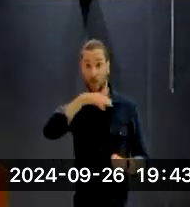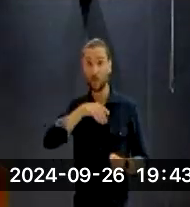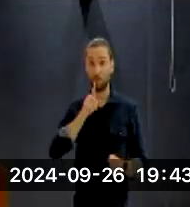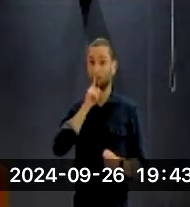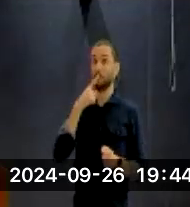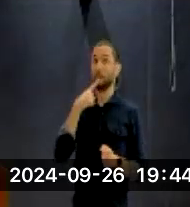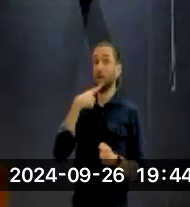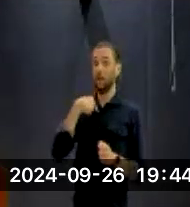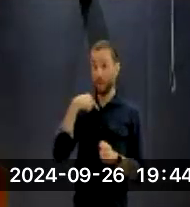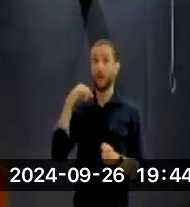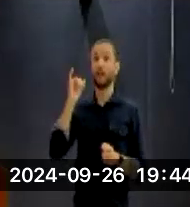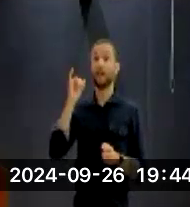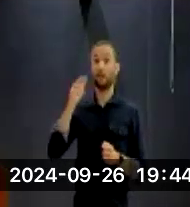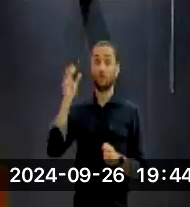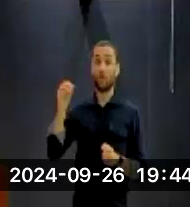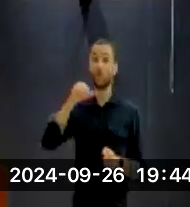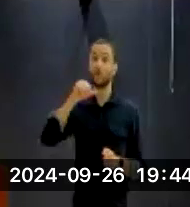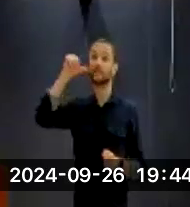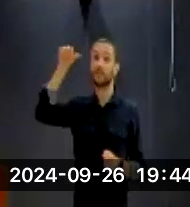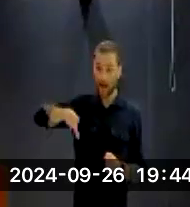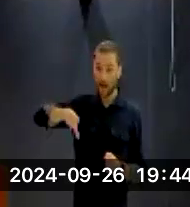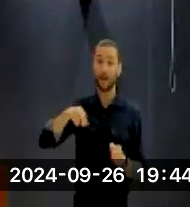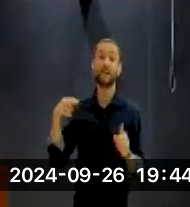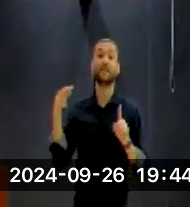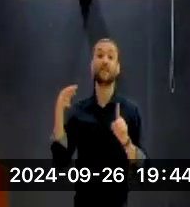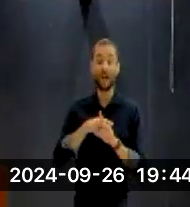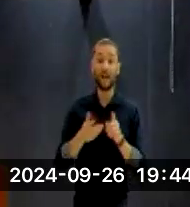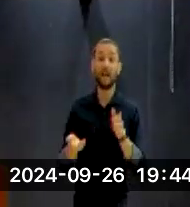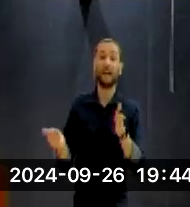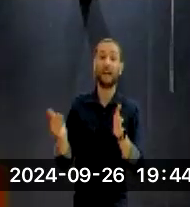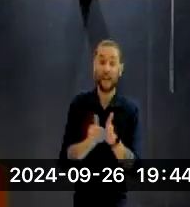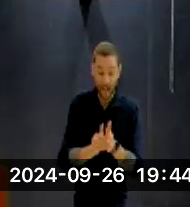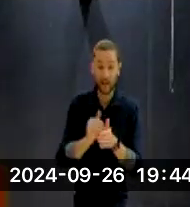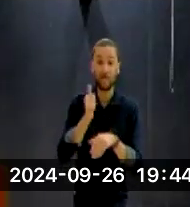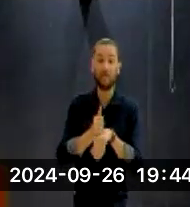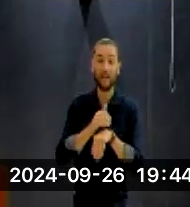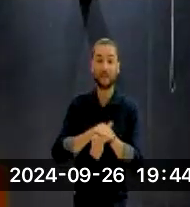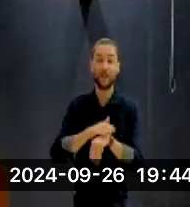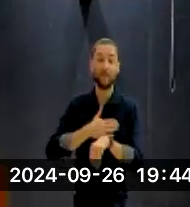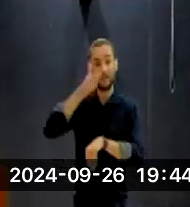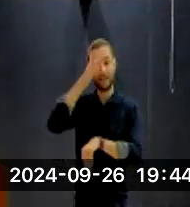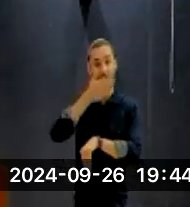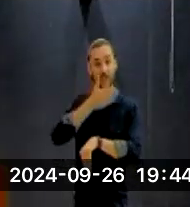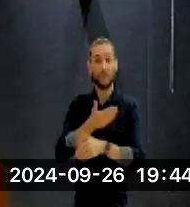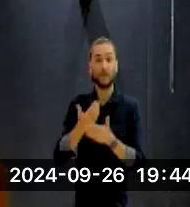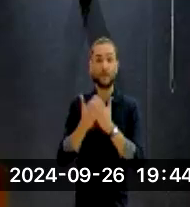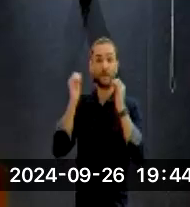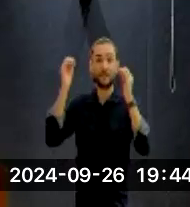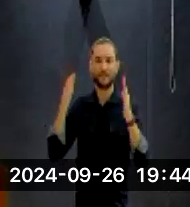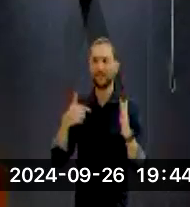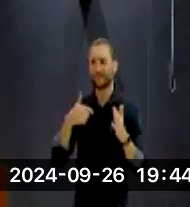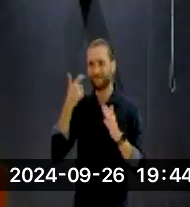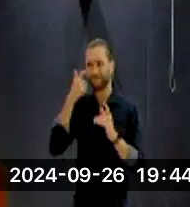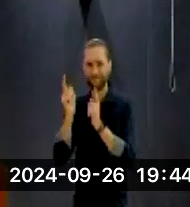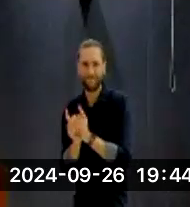was denied, he then went and filed another one based on for my son's new teacher, who I had only met briefly.